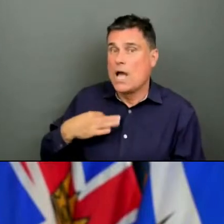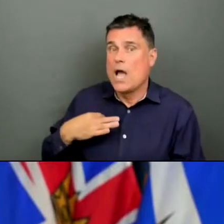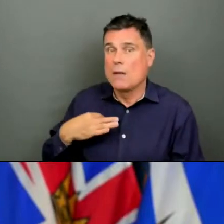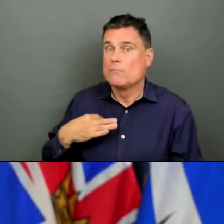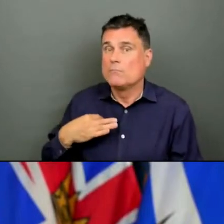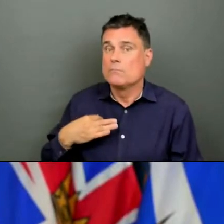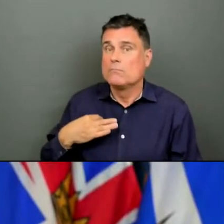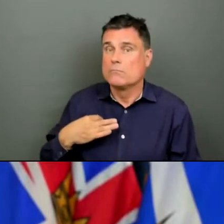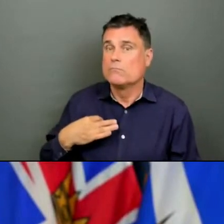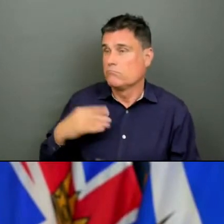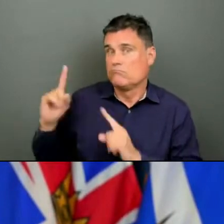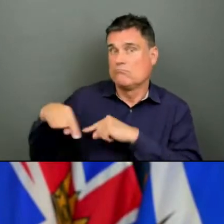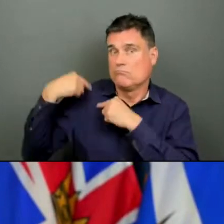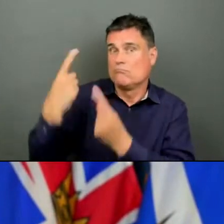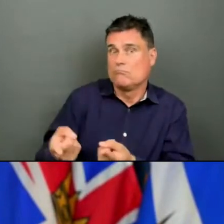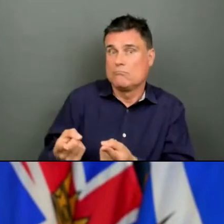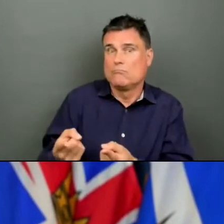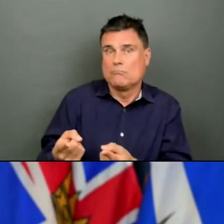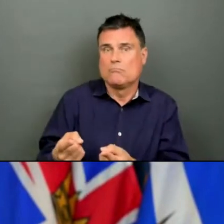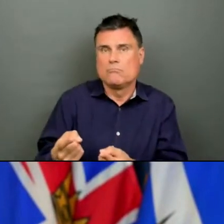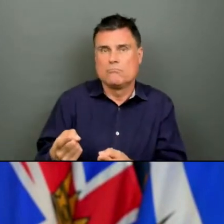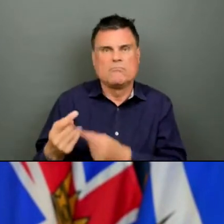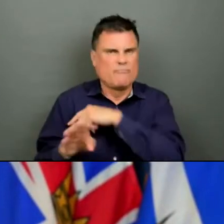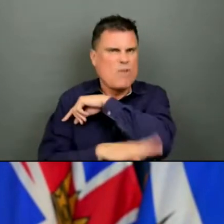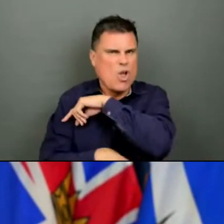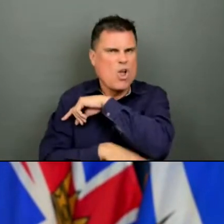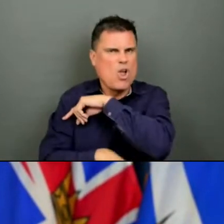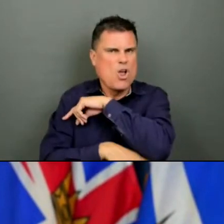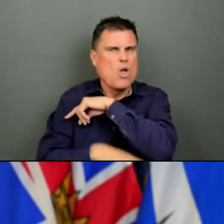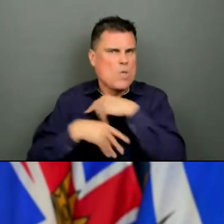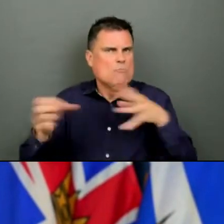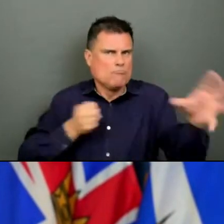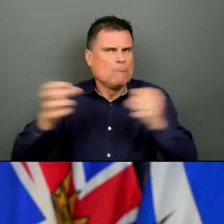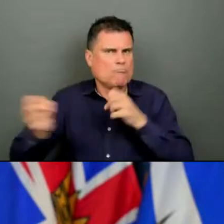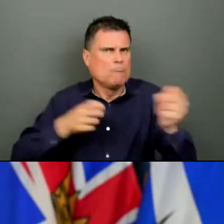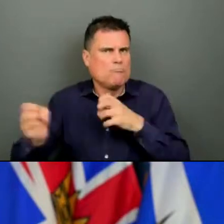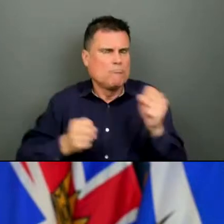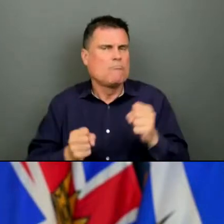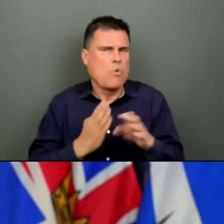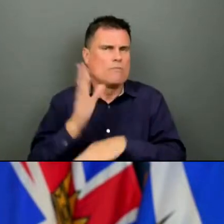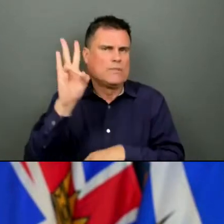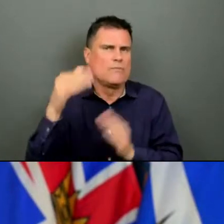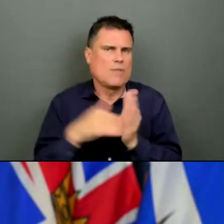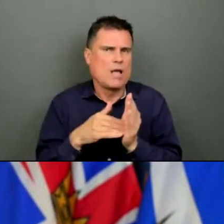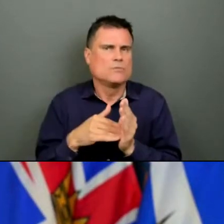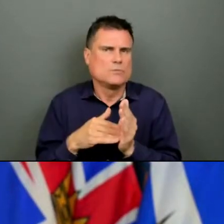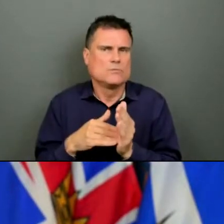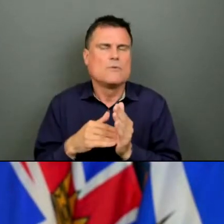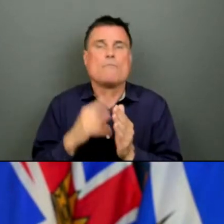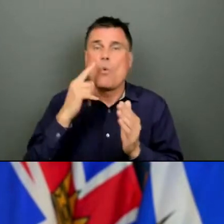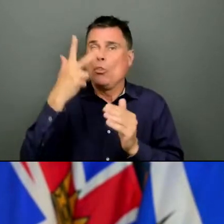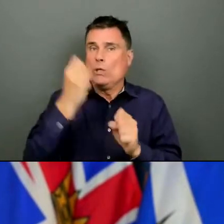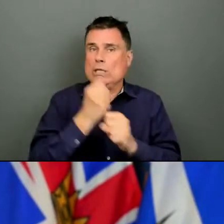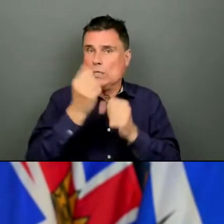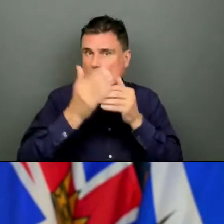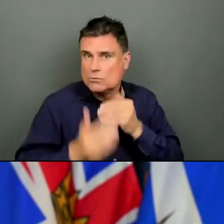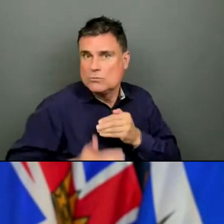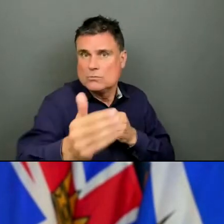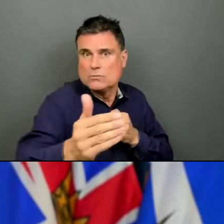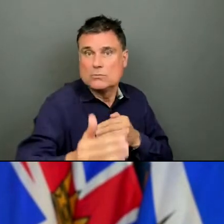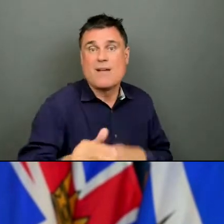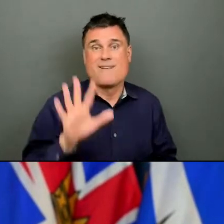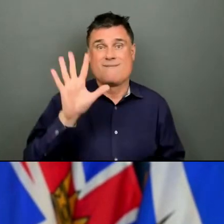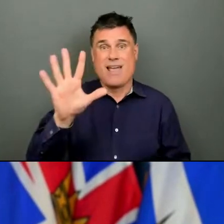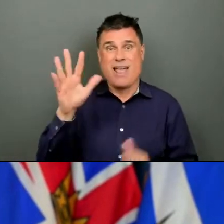last September, part of our fall and winter plan that was to continue on over 3 years. Already to date, 5,000 have